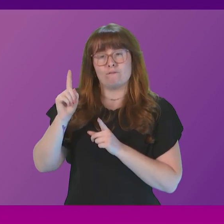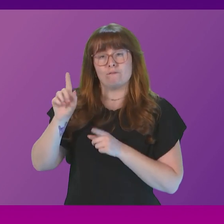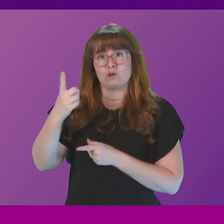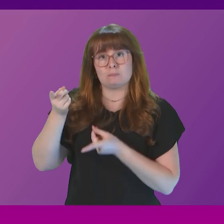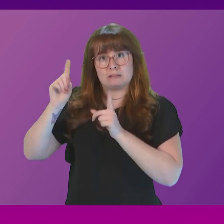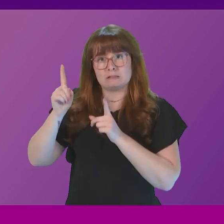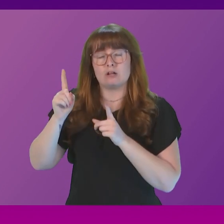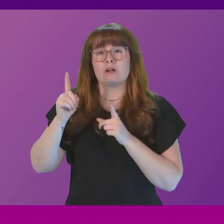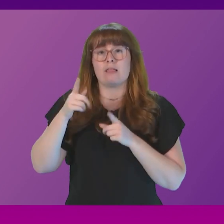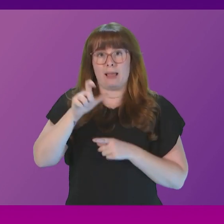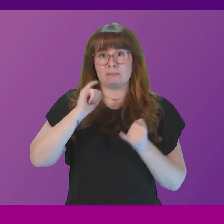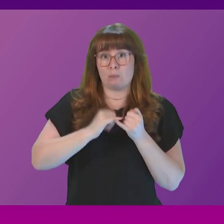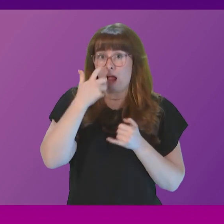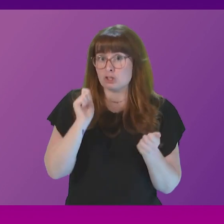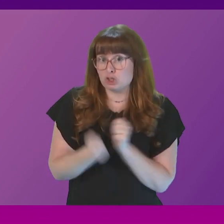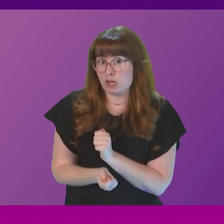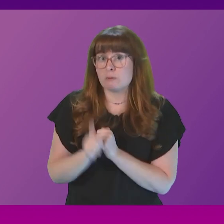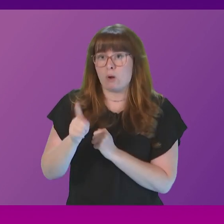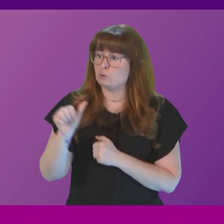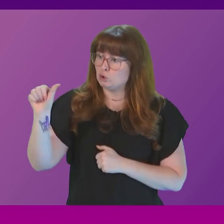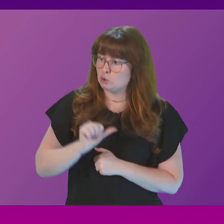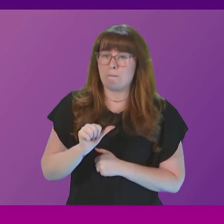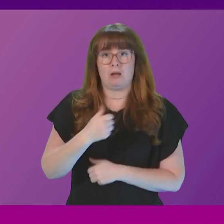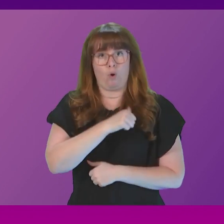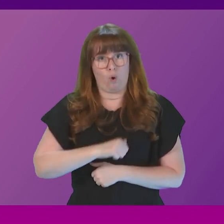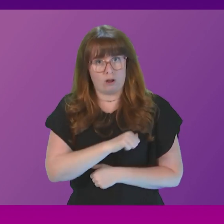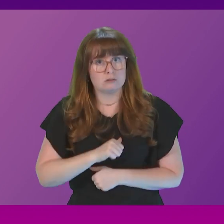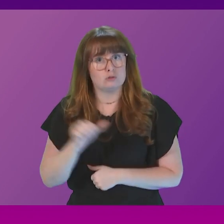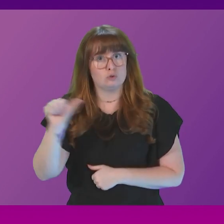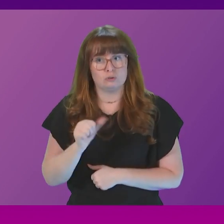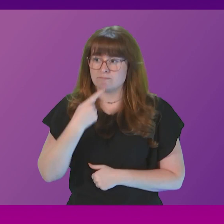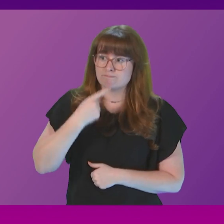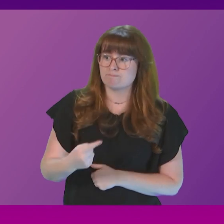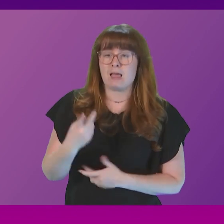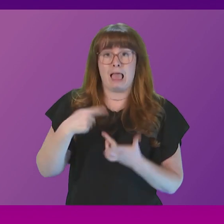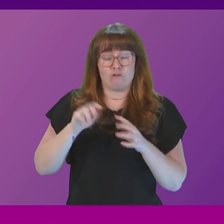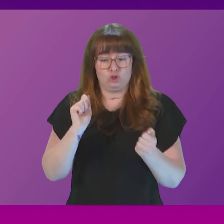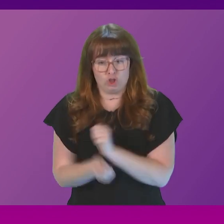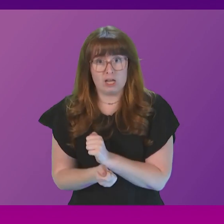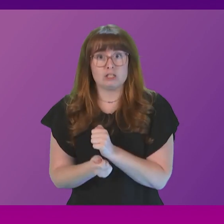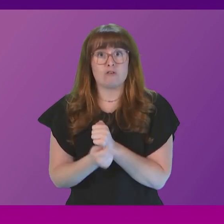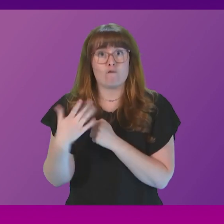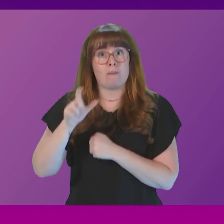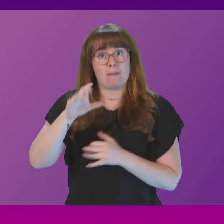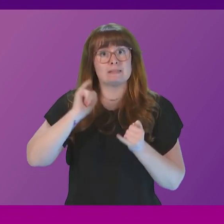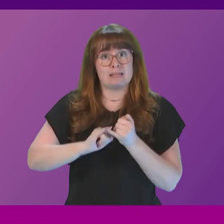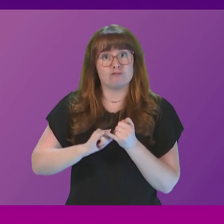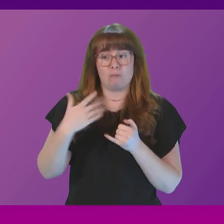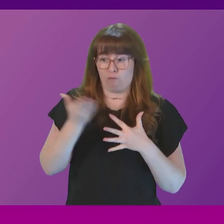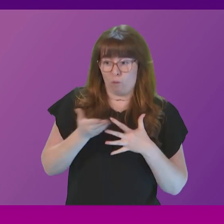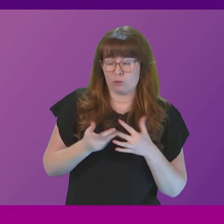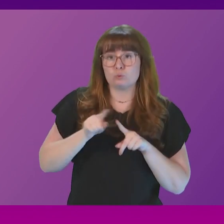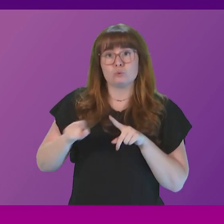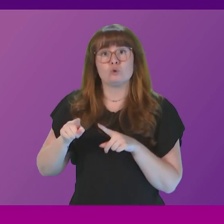Minister may look to make changes, but we should be absolutely upfront in that regard. If there are movements, for example, from the Cabinet Secretary's portfolio to the